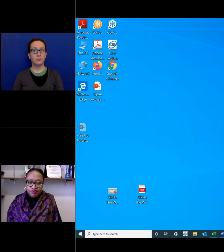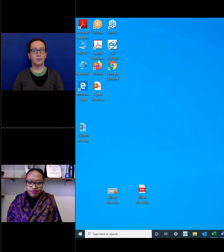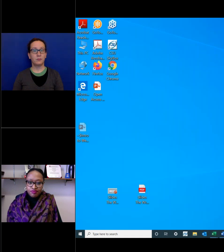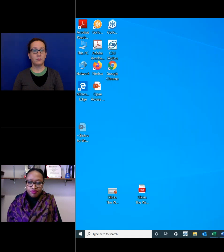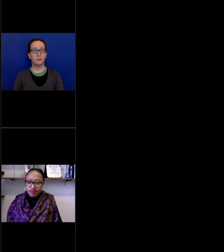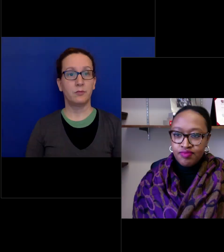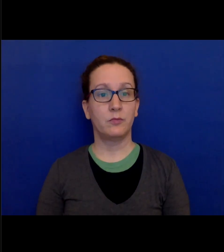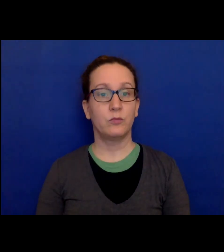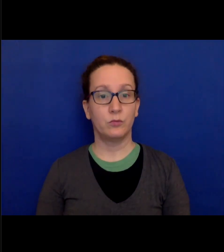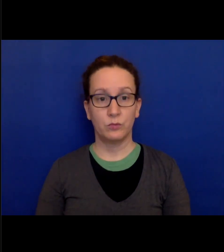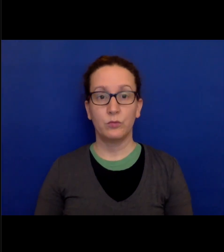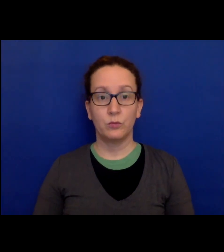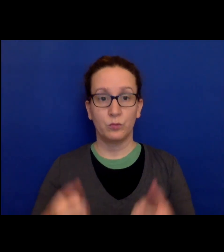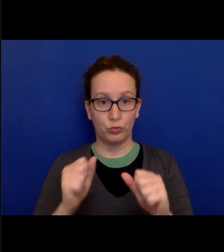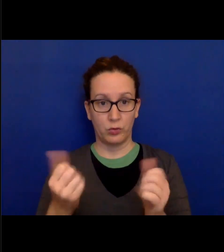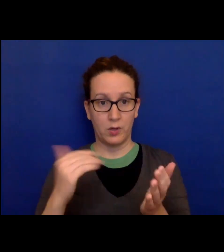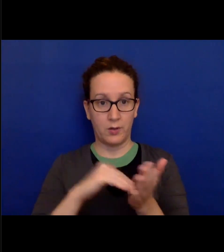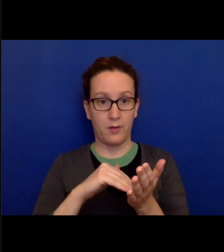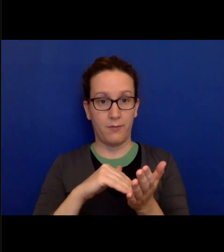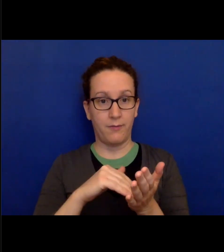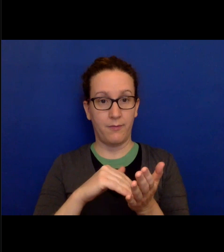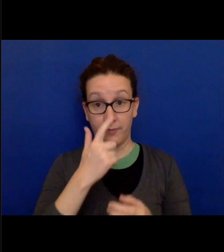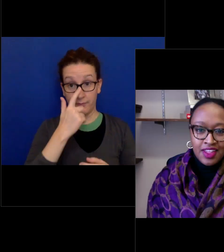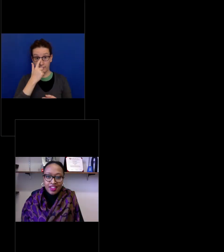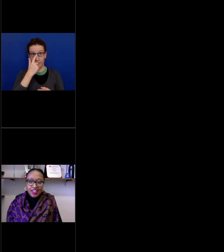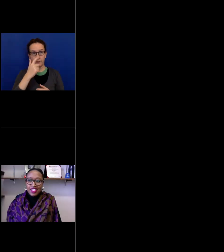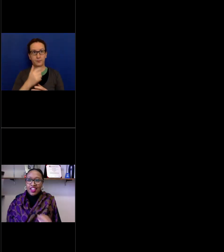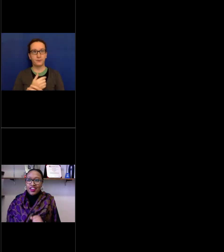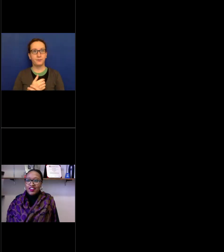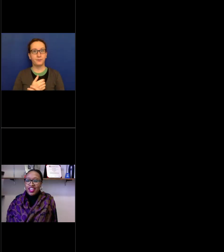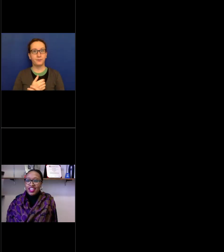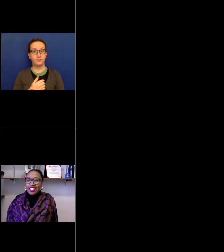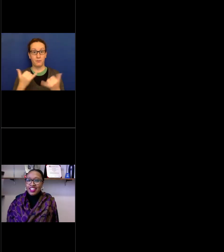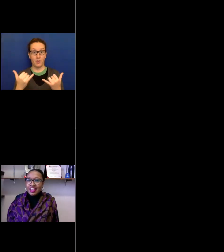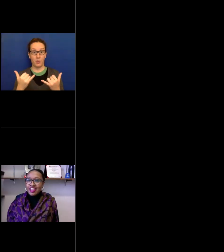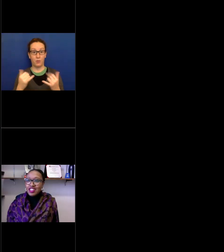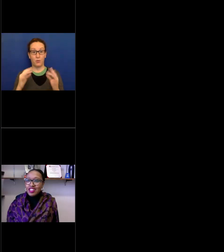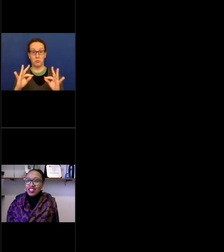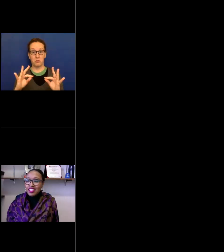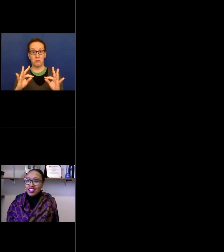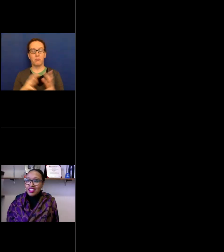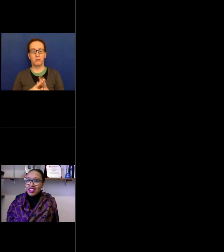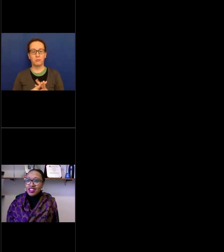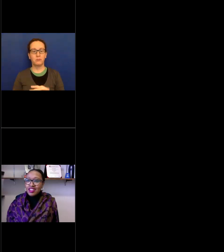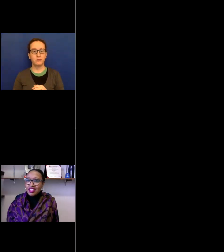I'm going to try it again. How about now? Okay. Okay.